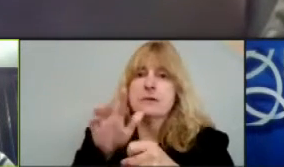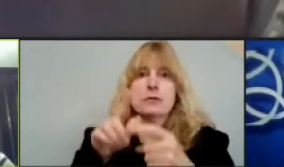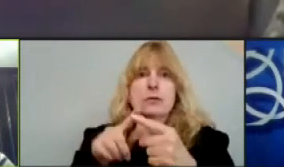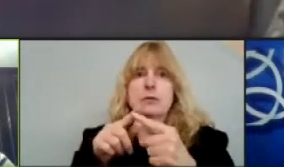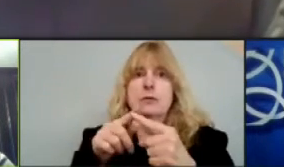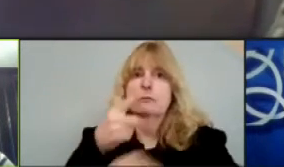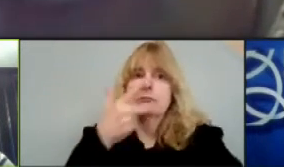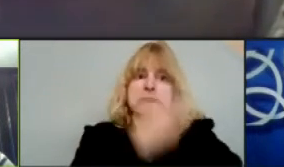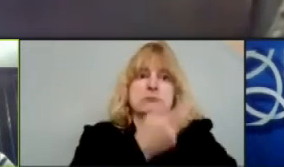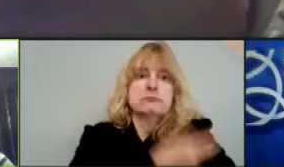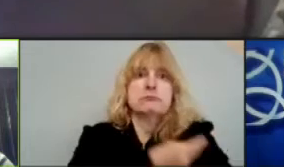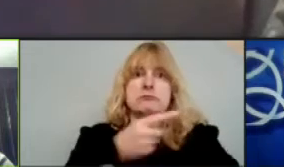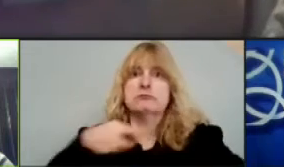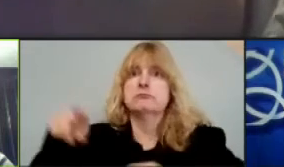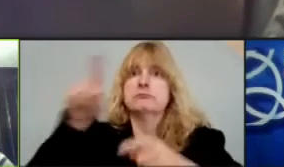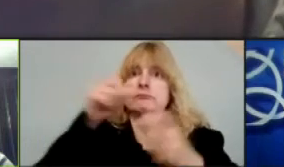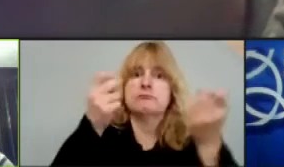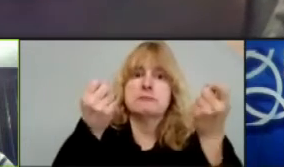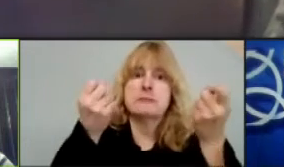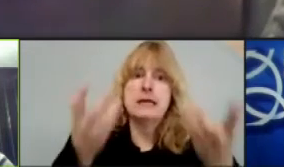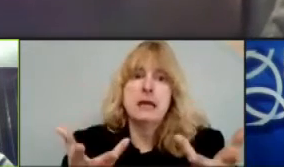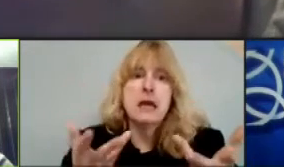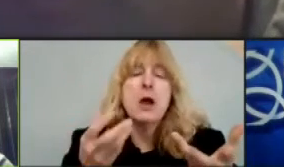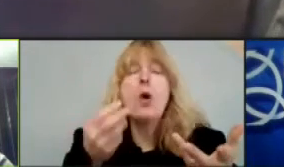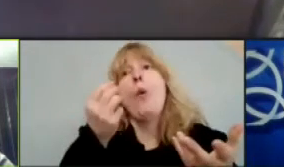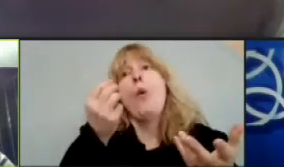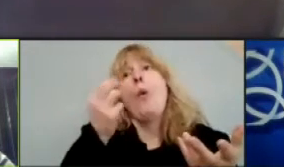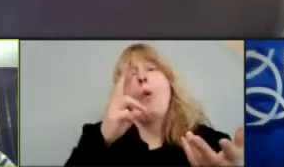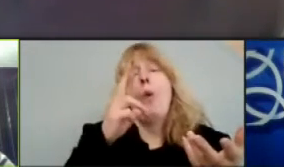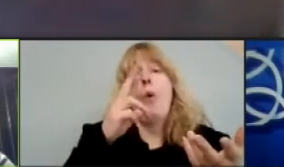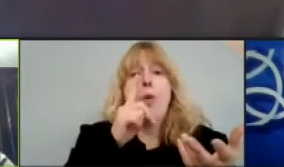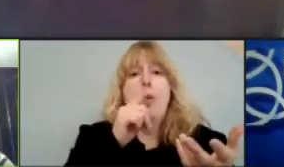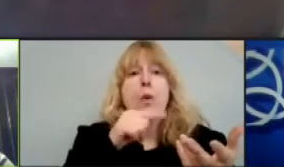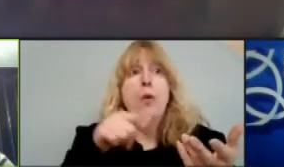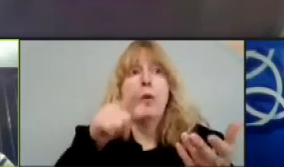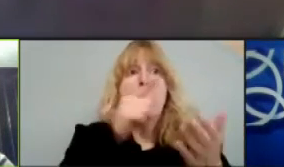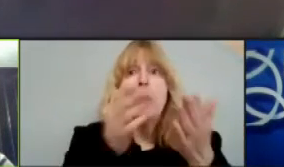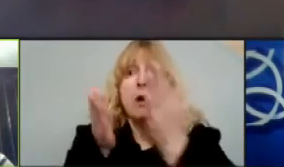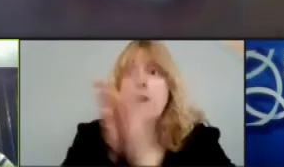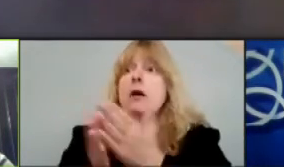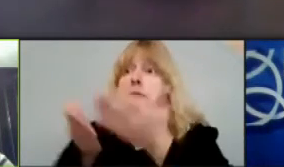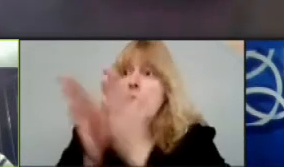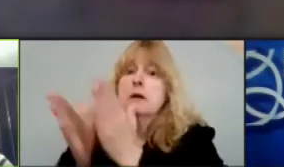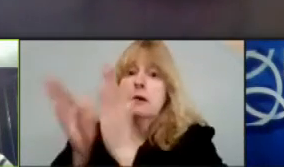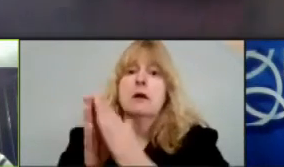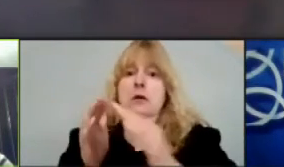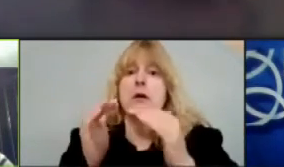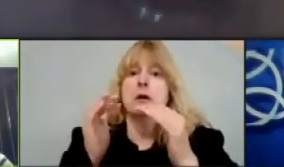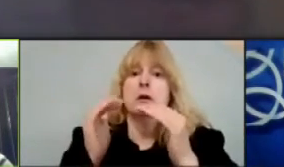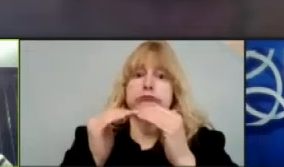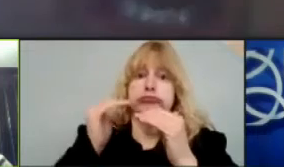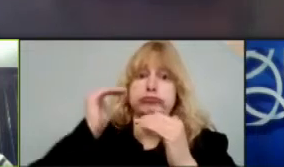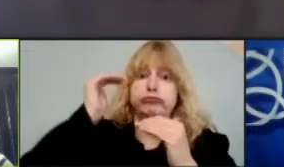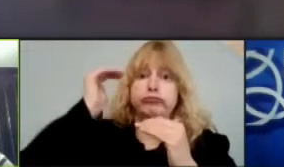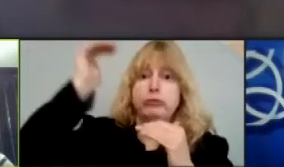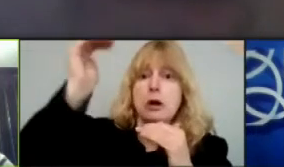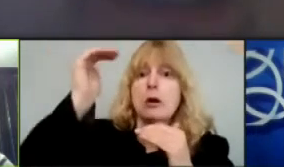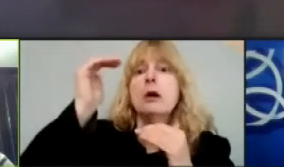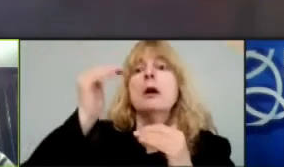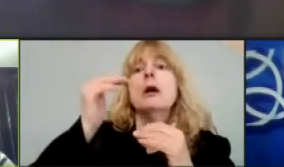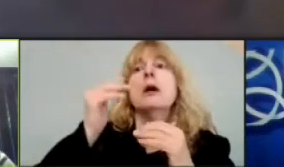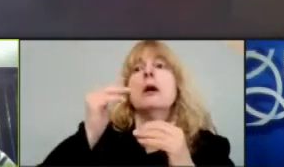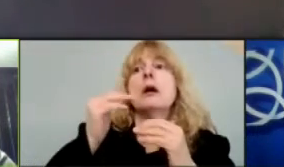or supply can meet demand for the vaccine. But initially, it looks like one would probably have